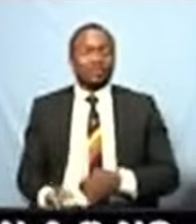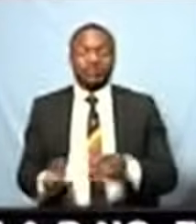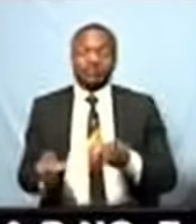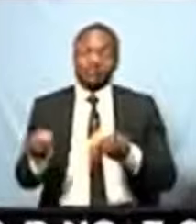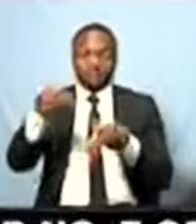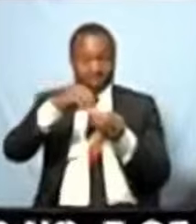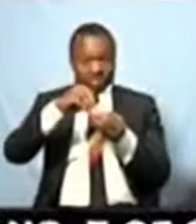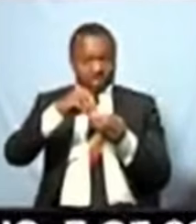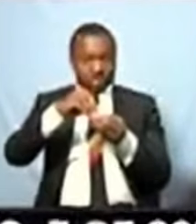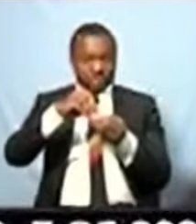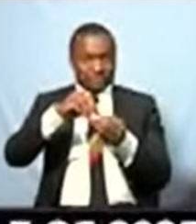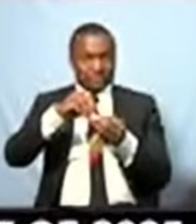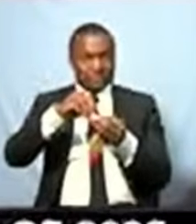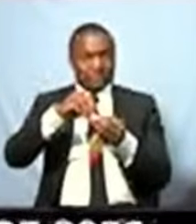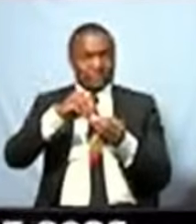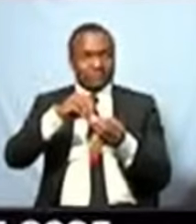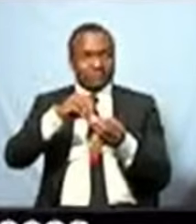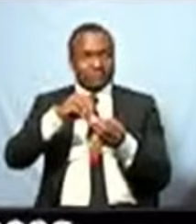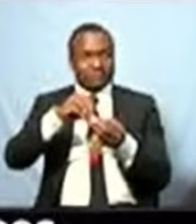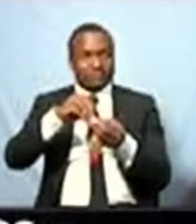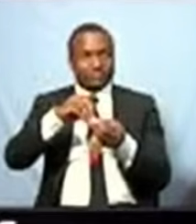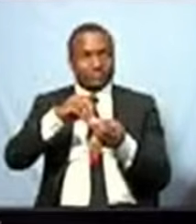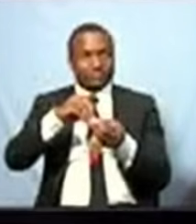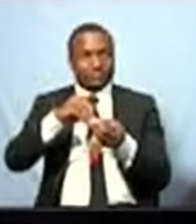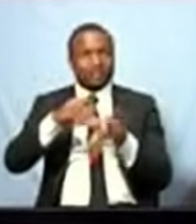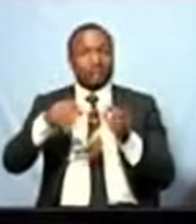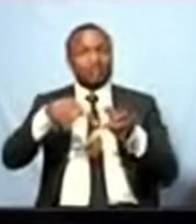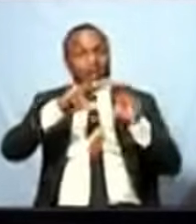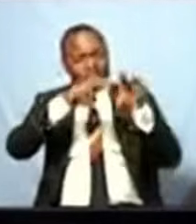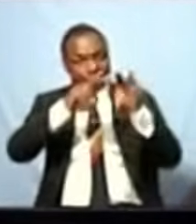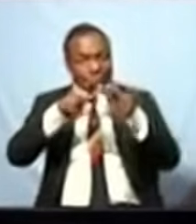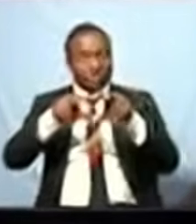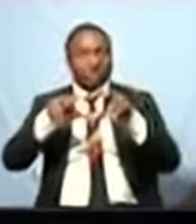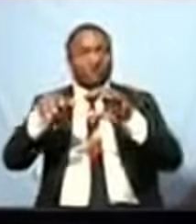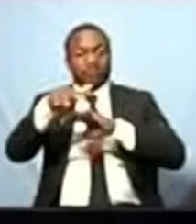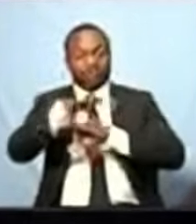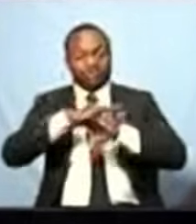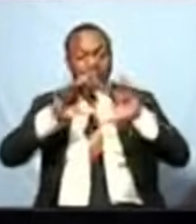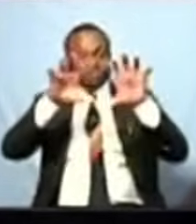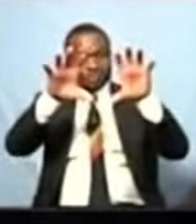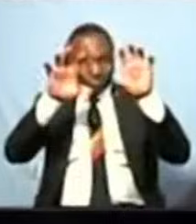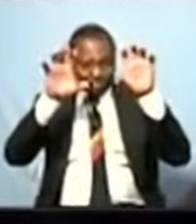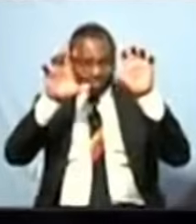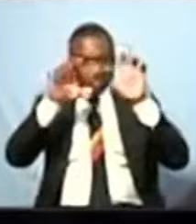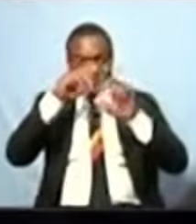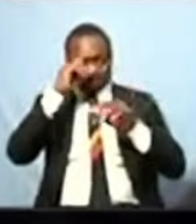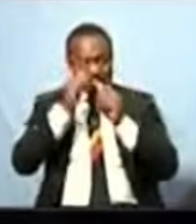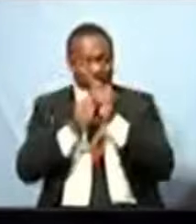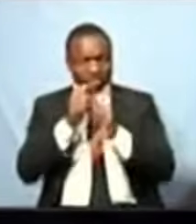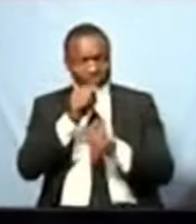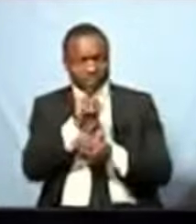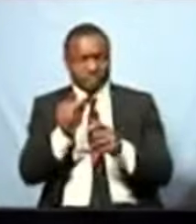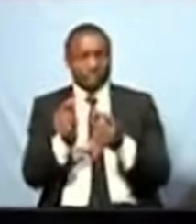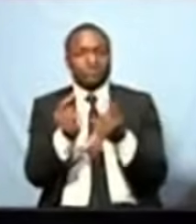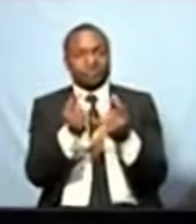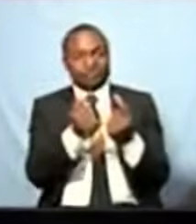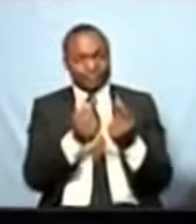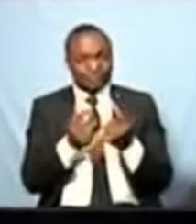increases so-called oversight over the executive? Because even in those